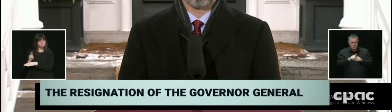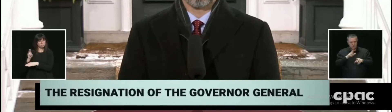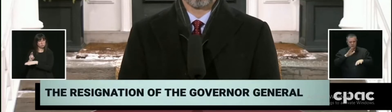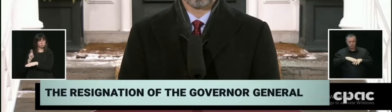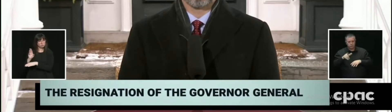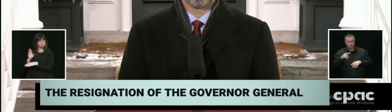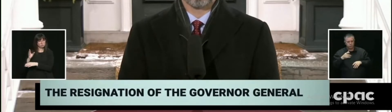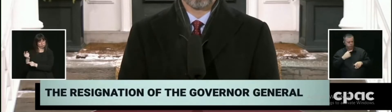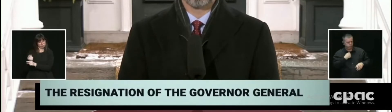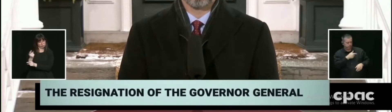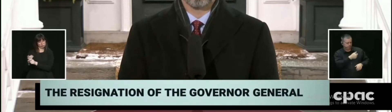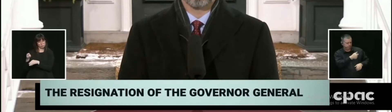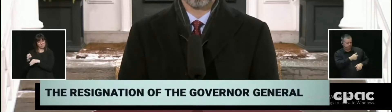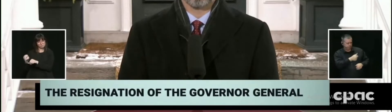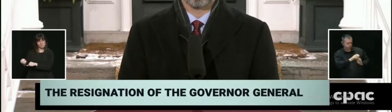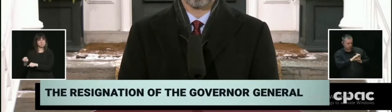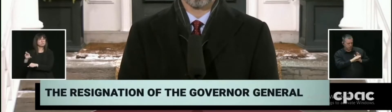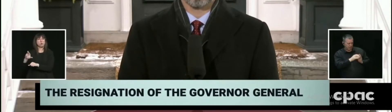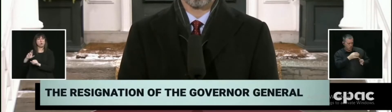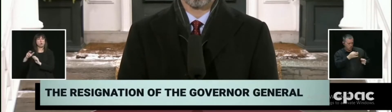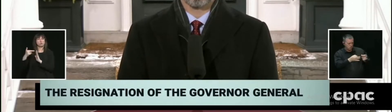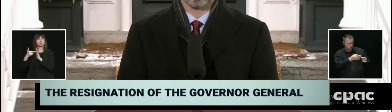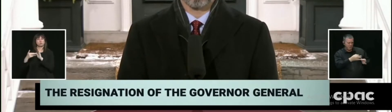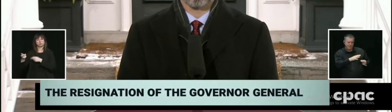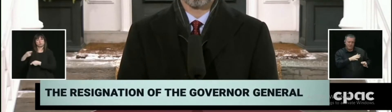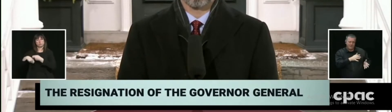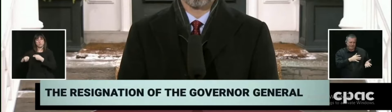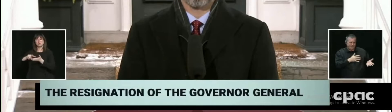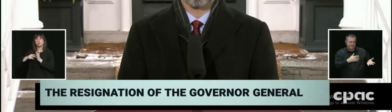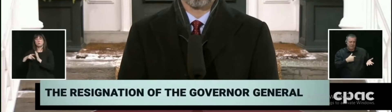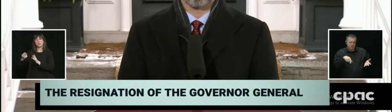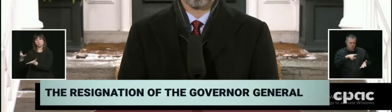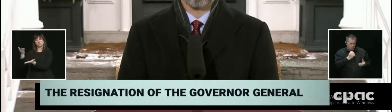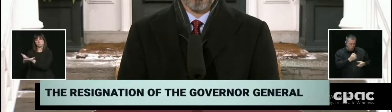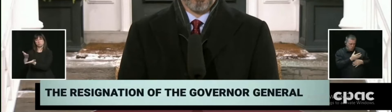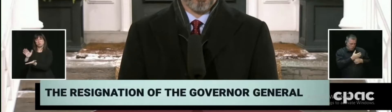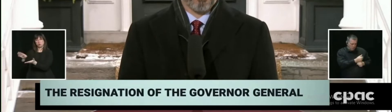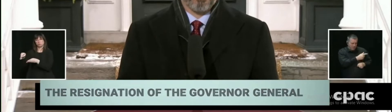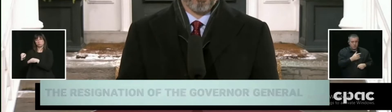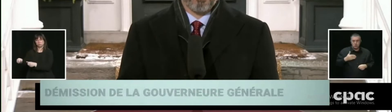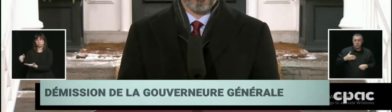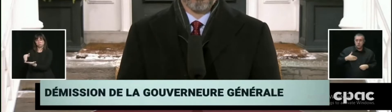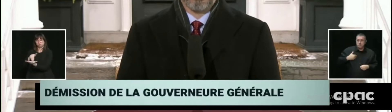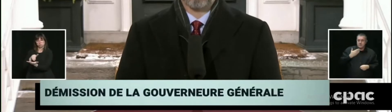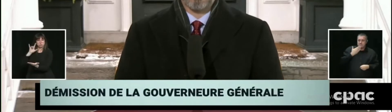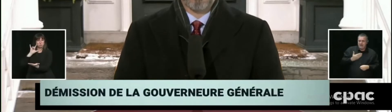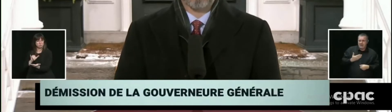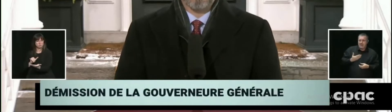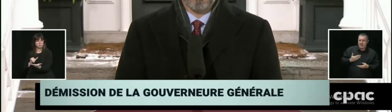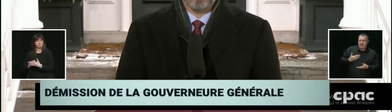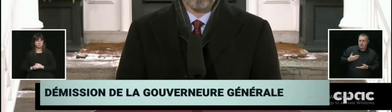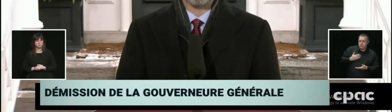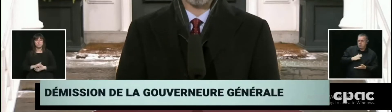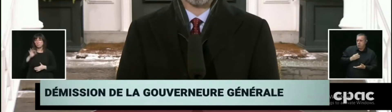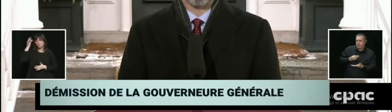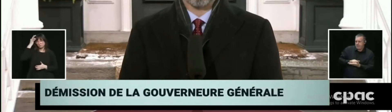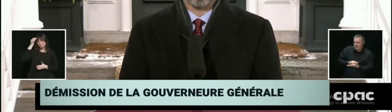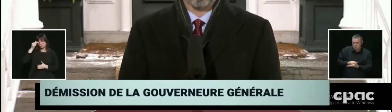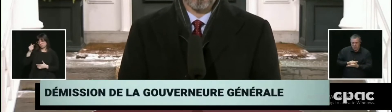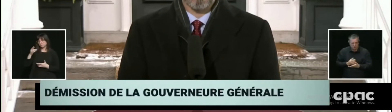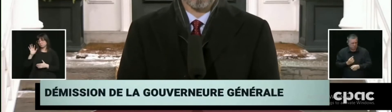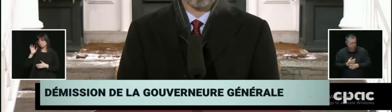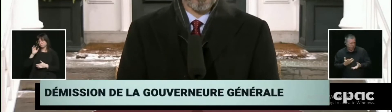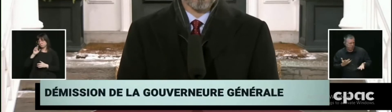expenses responsibly, or will you change the rules to require public disclosure of those? This country has very